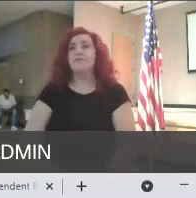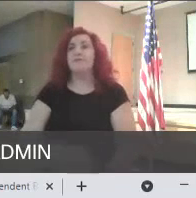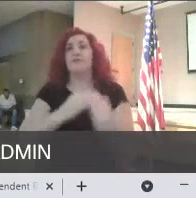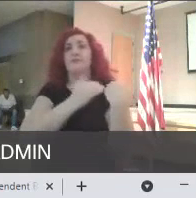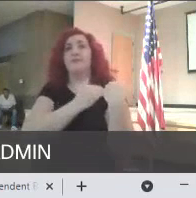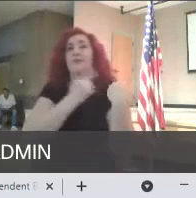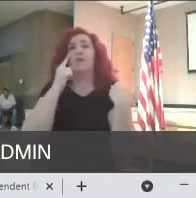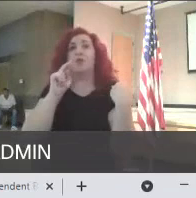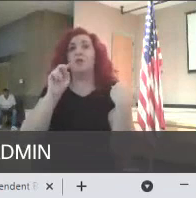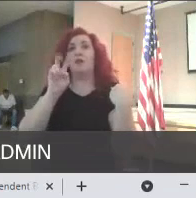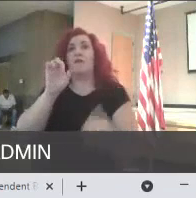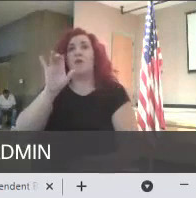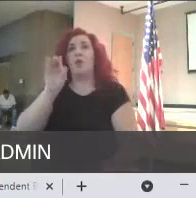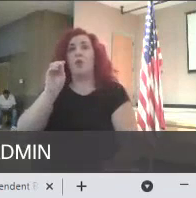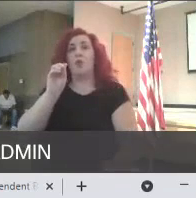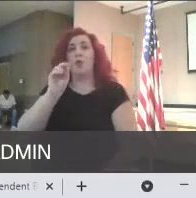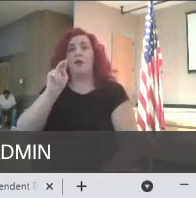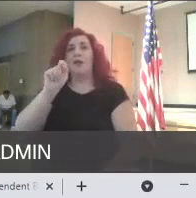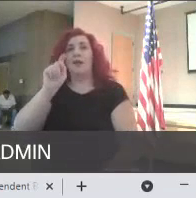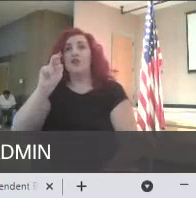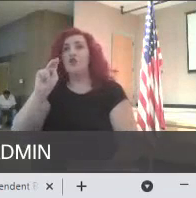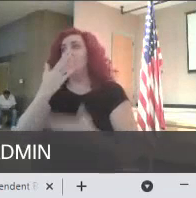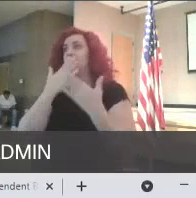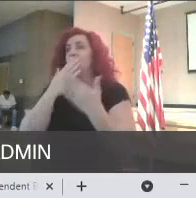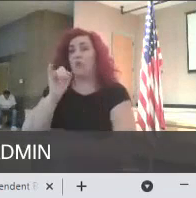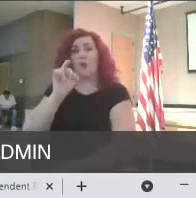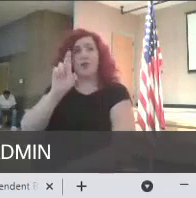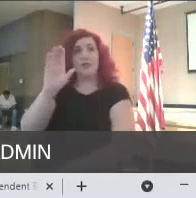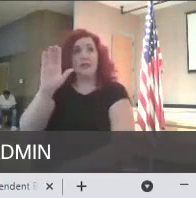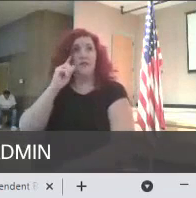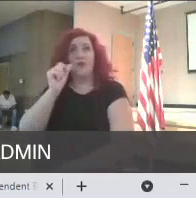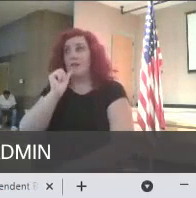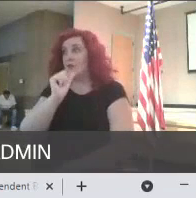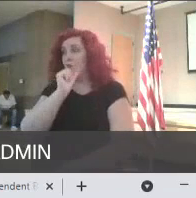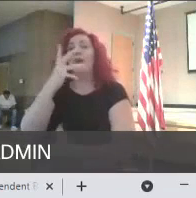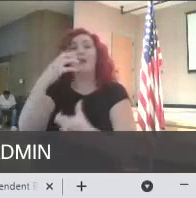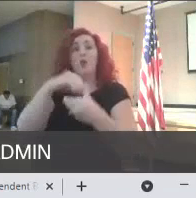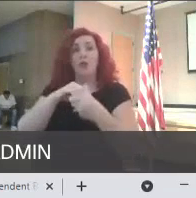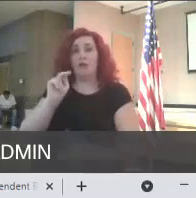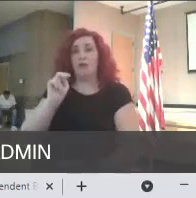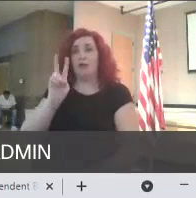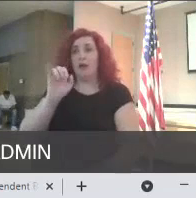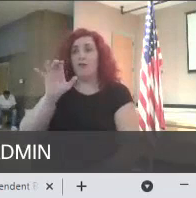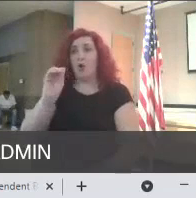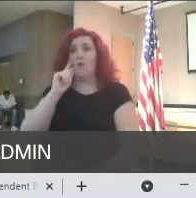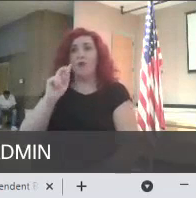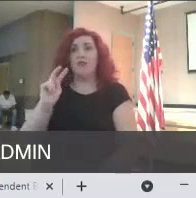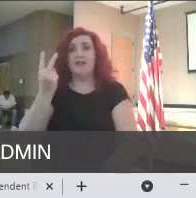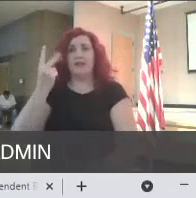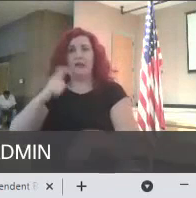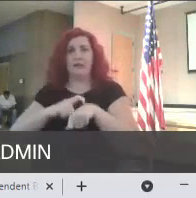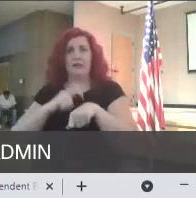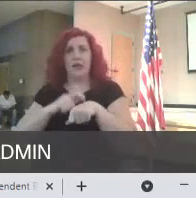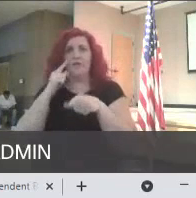I would like to thank the Arizona Independent Redistricting Commission for including Navajo on the second round of